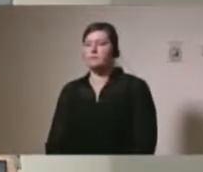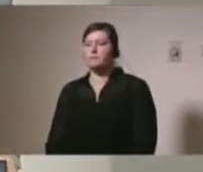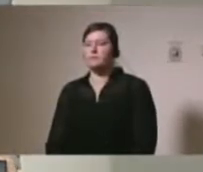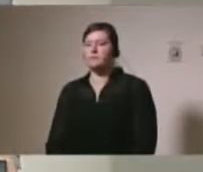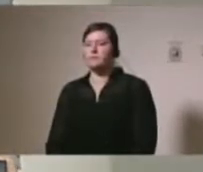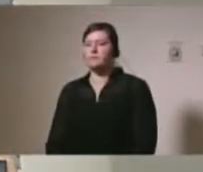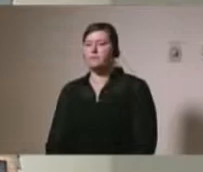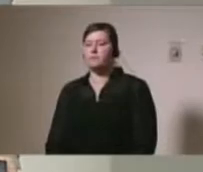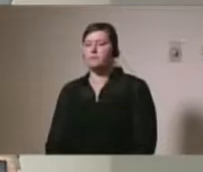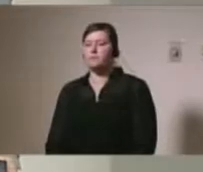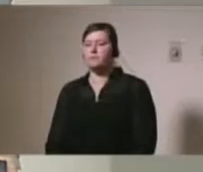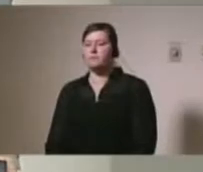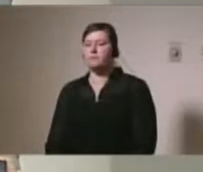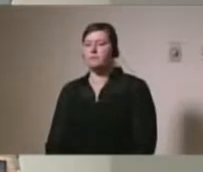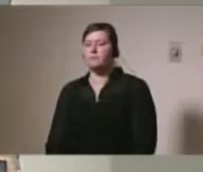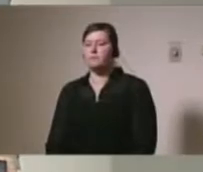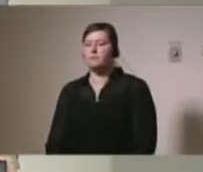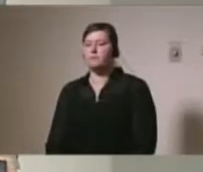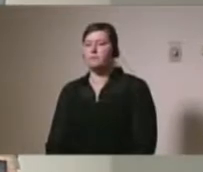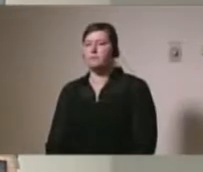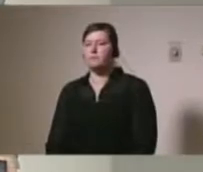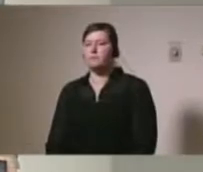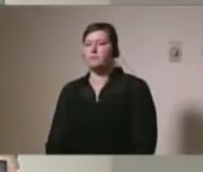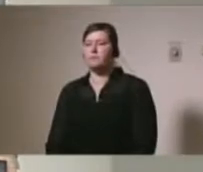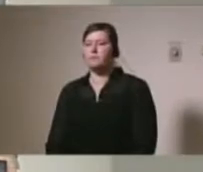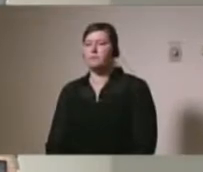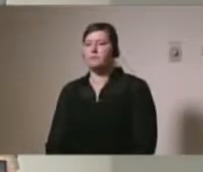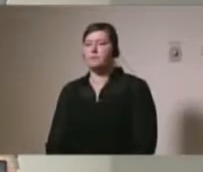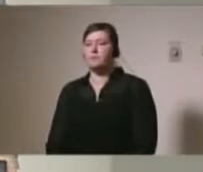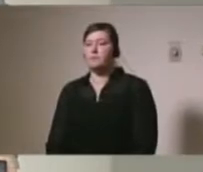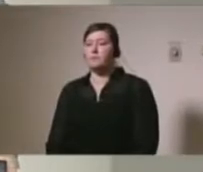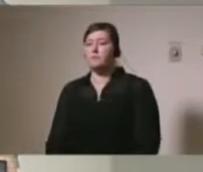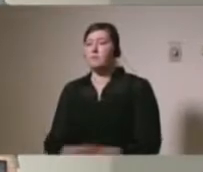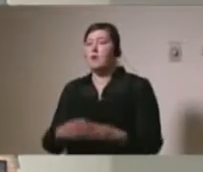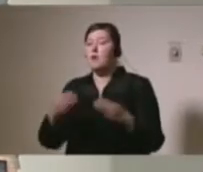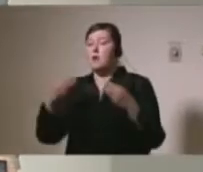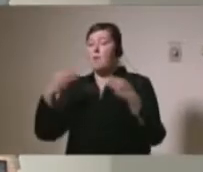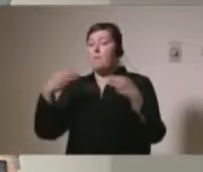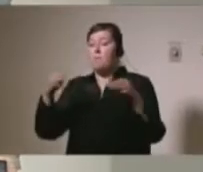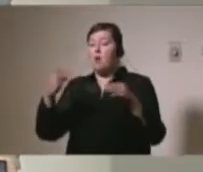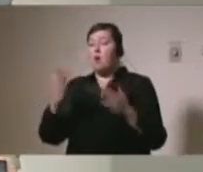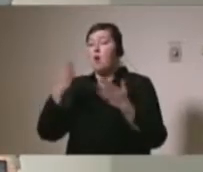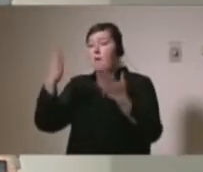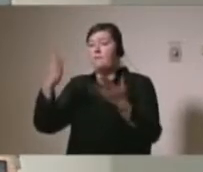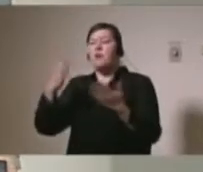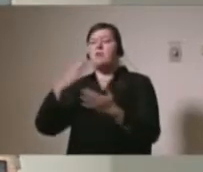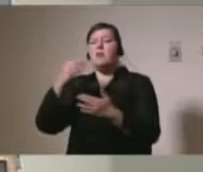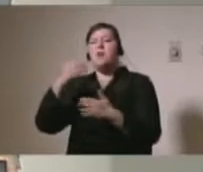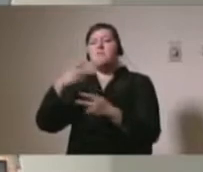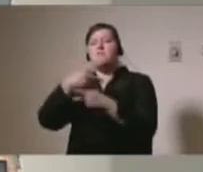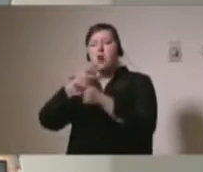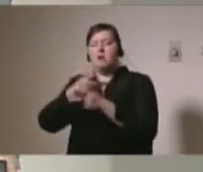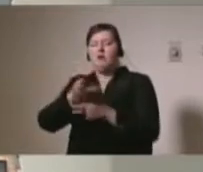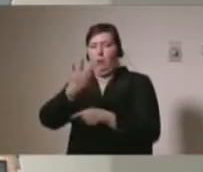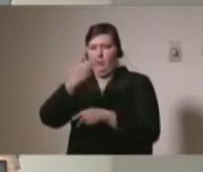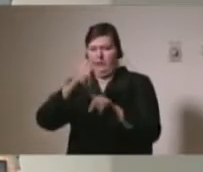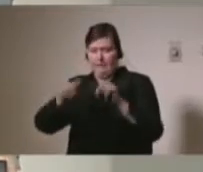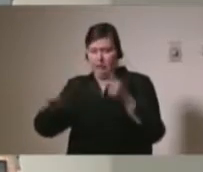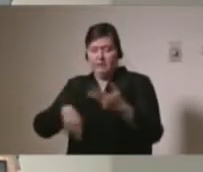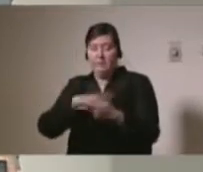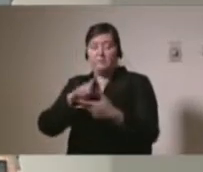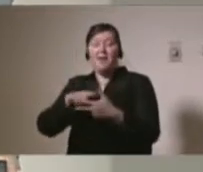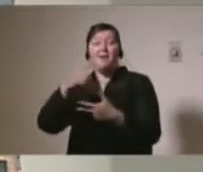the Italian Post Group's current market offering is based on three types of products. We have the Italian Post